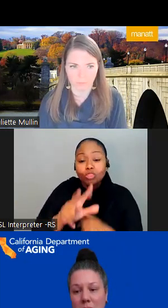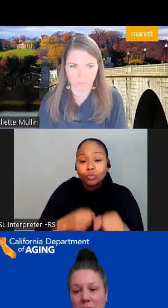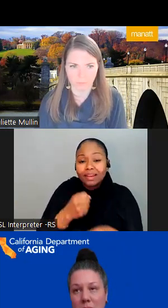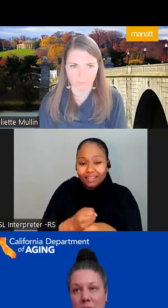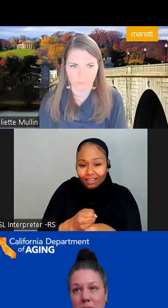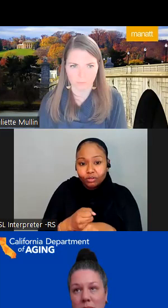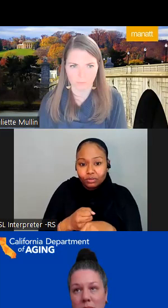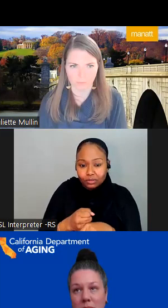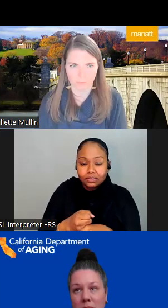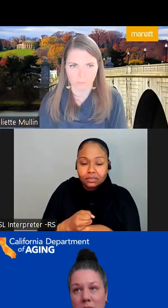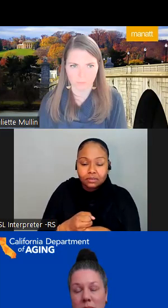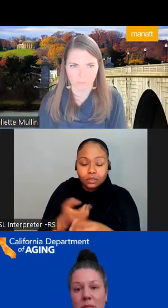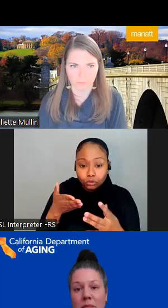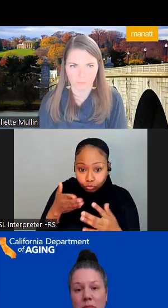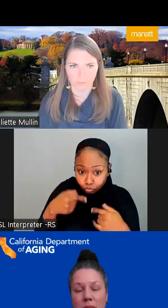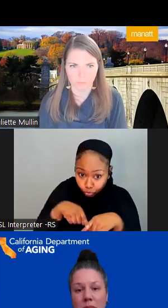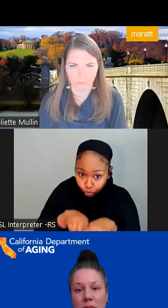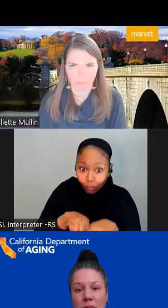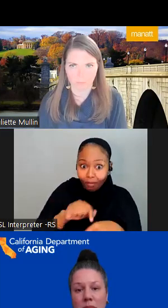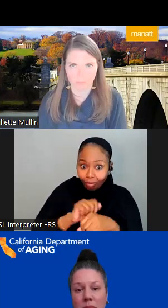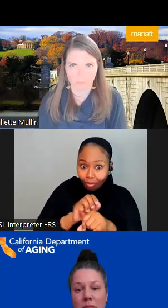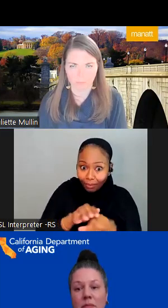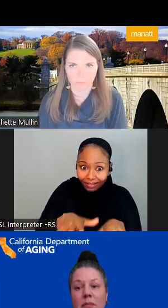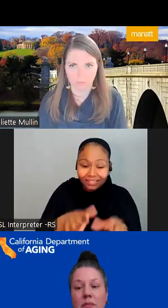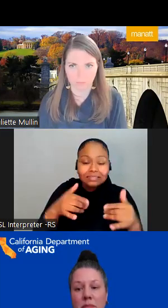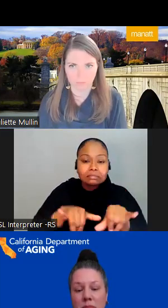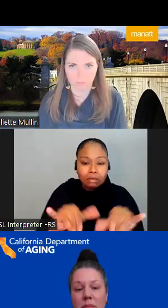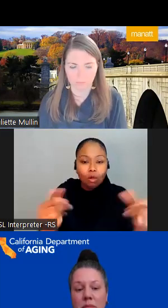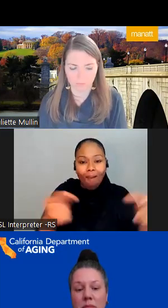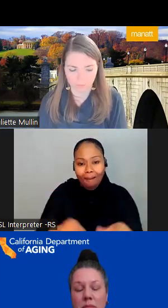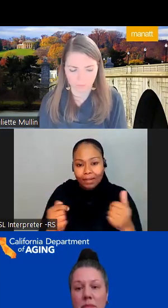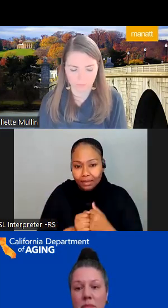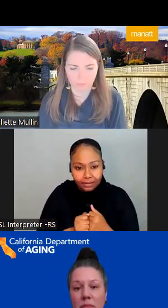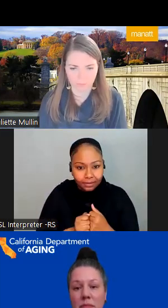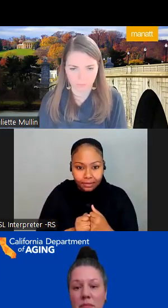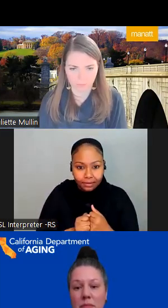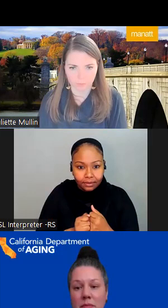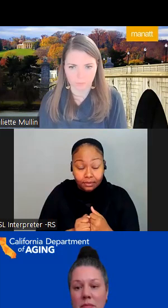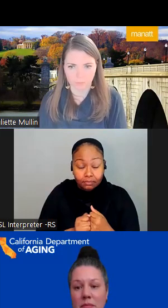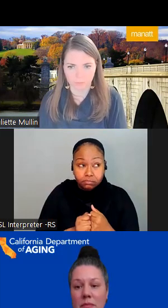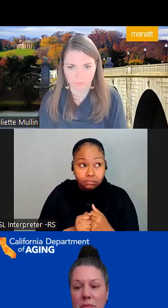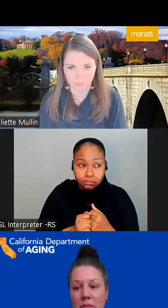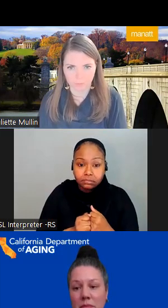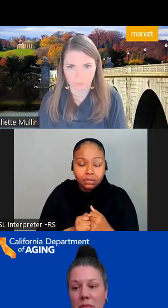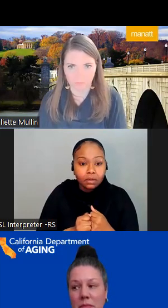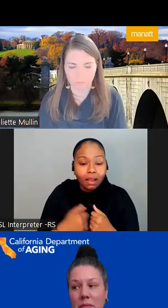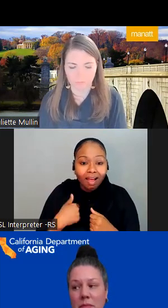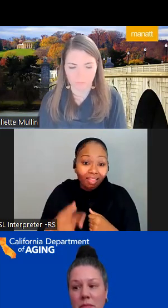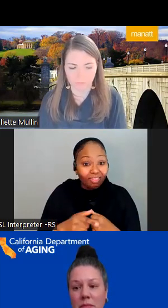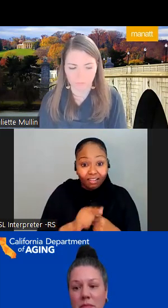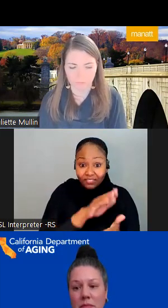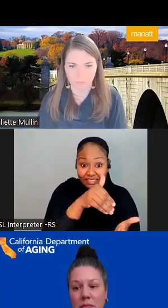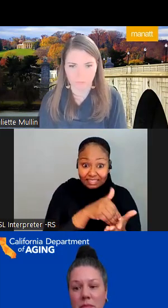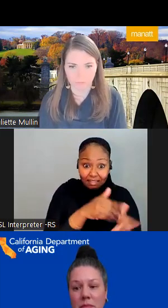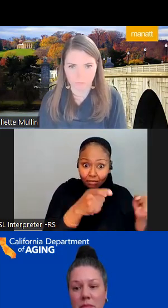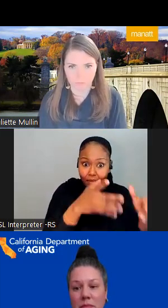pandemic, this is what's still happening. It's mind-boggling. Facility owner sent me an email telling me to mind my own business or else I